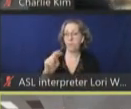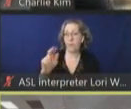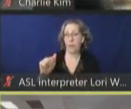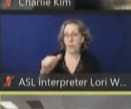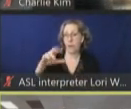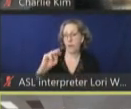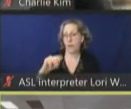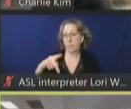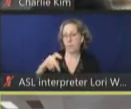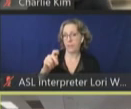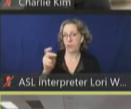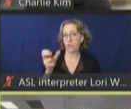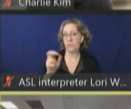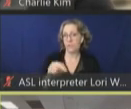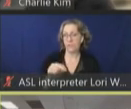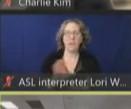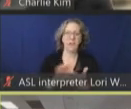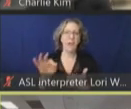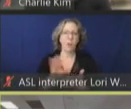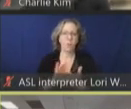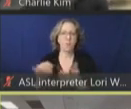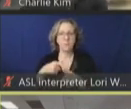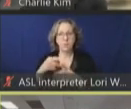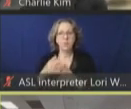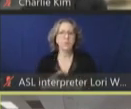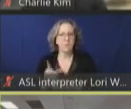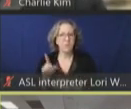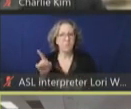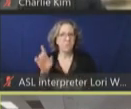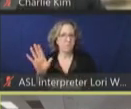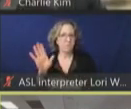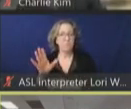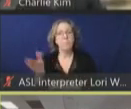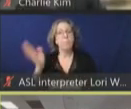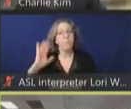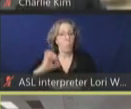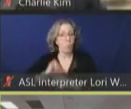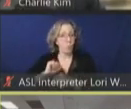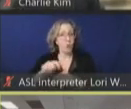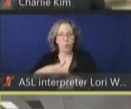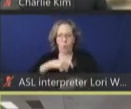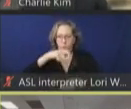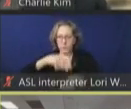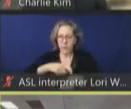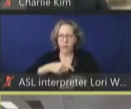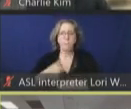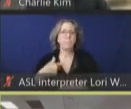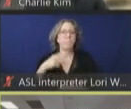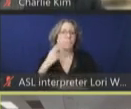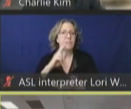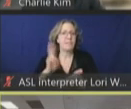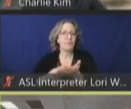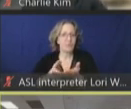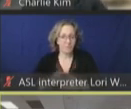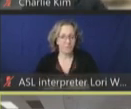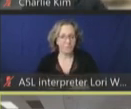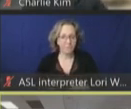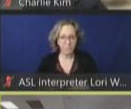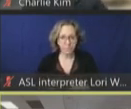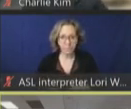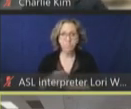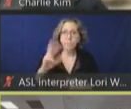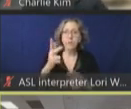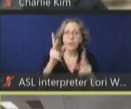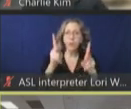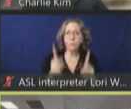Specialist and was also our longtime receptionist. The third person on the photo on your screen